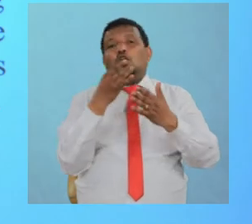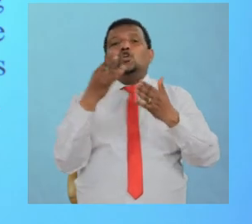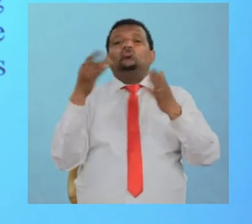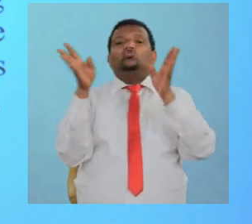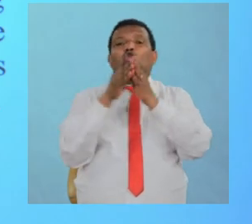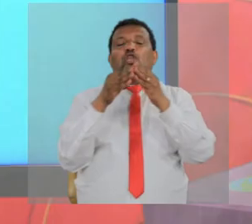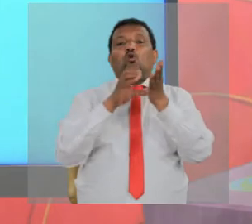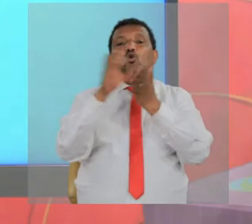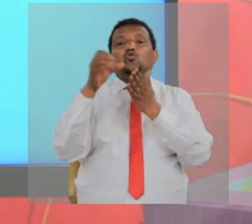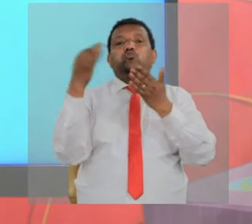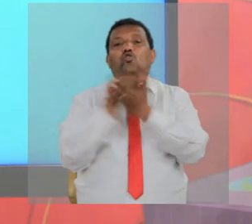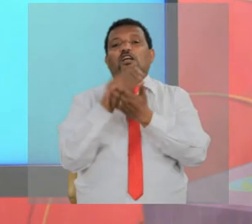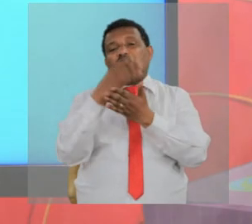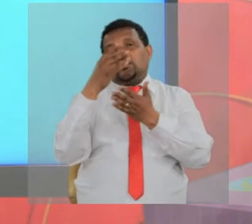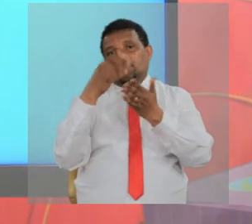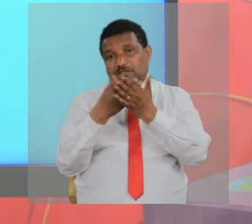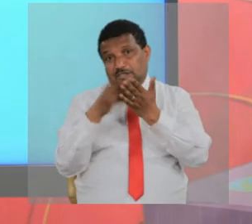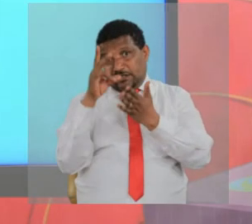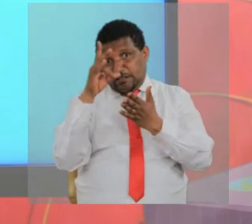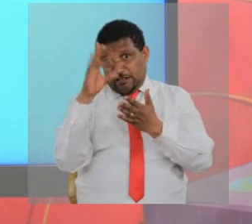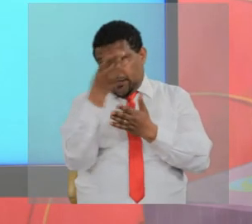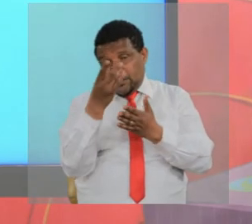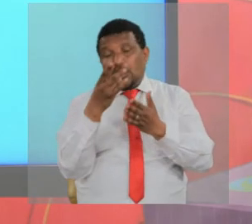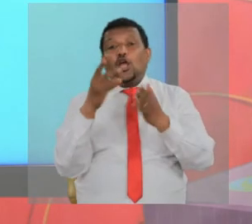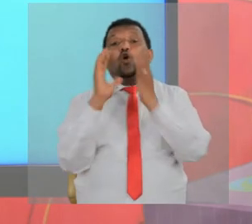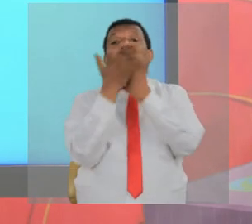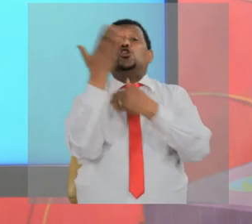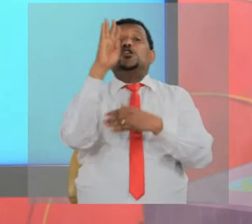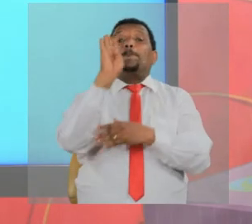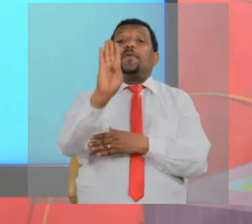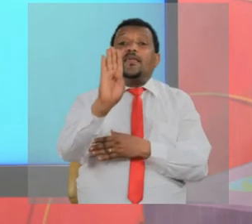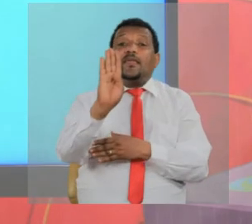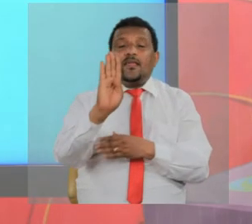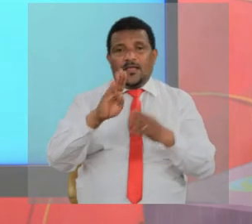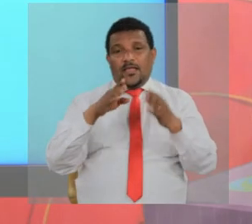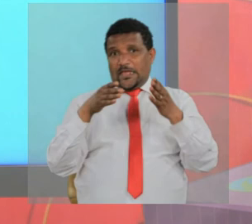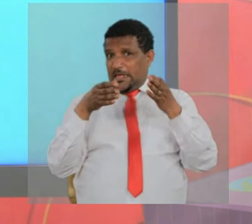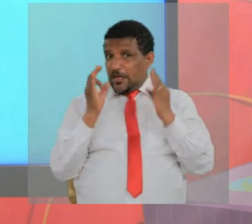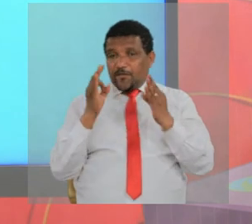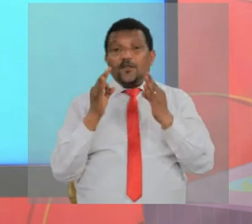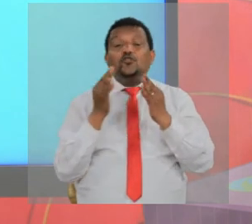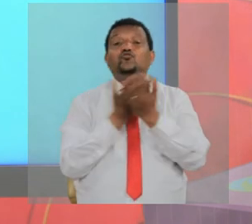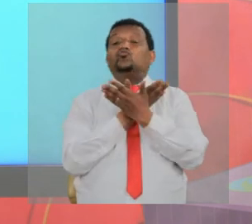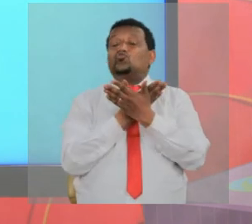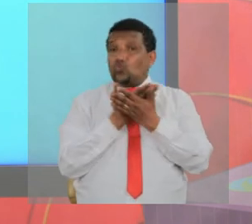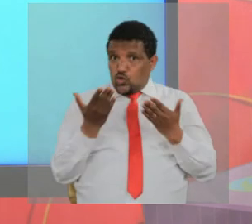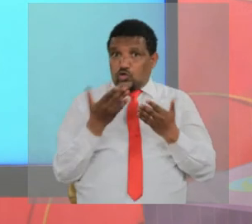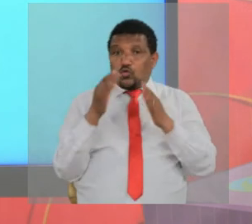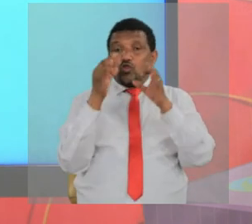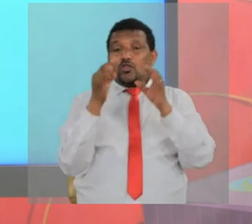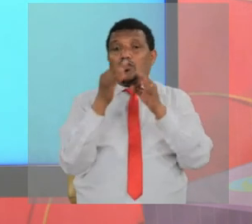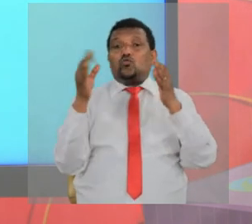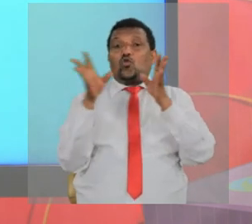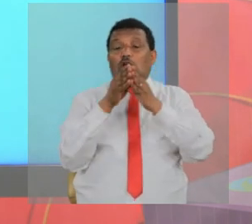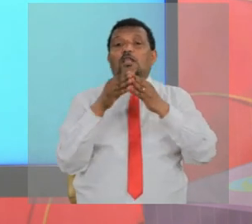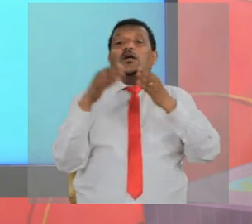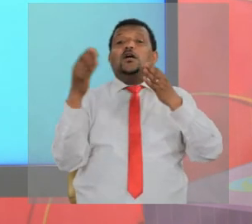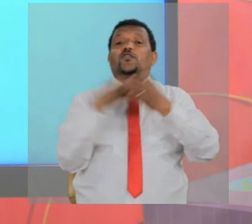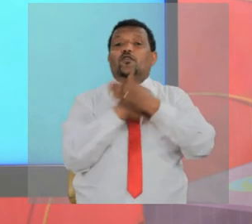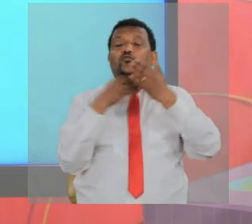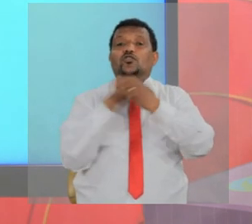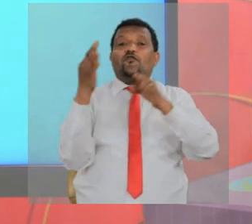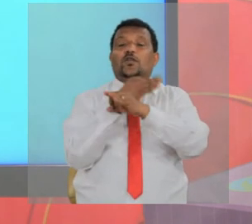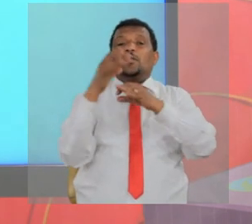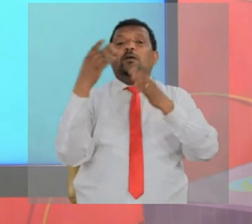cost of production is BR 7, in condition B, if the total revenue of the firm is BR 8 and the